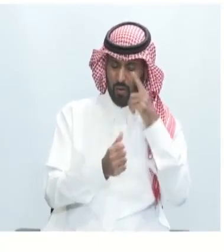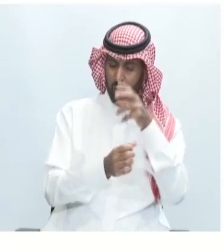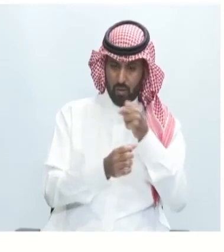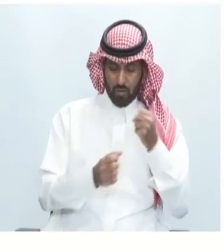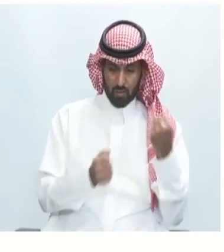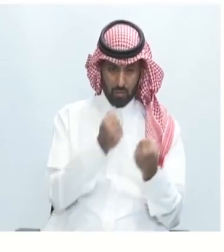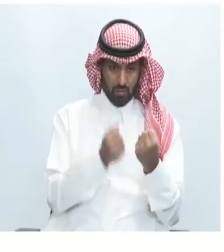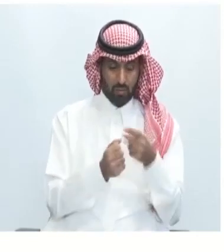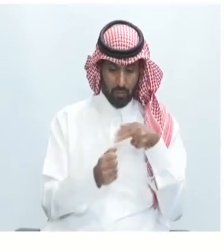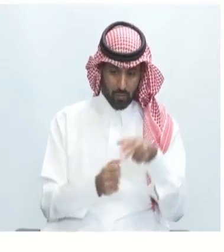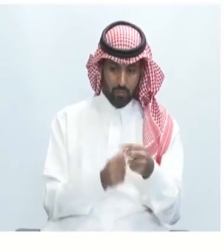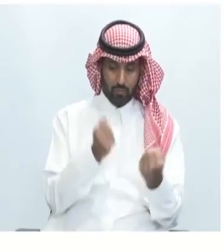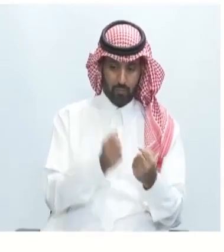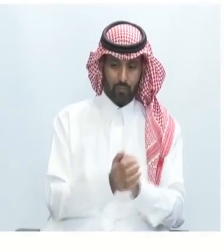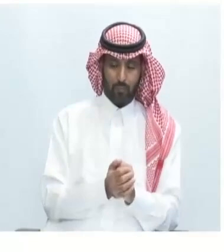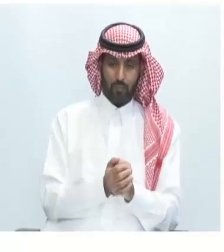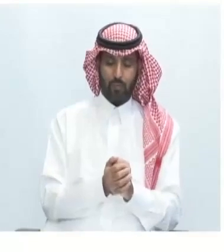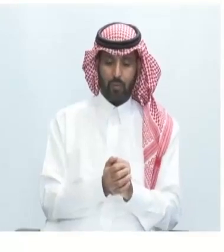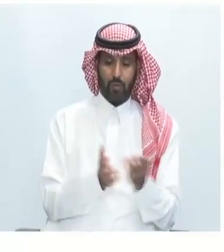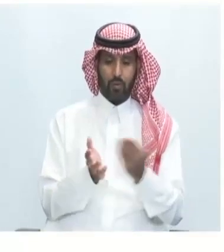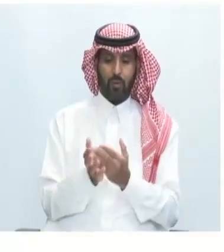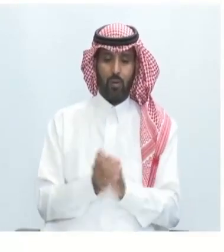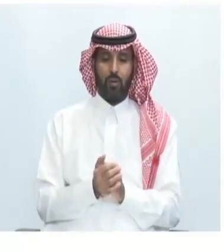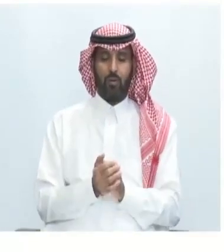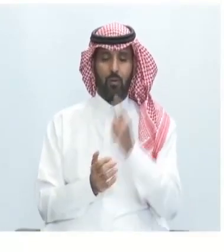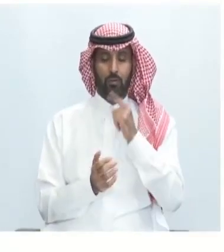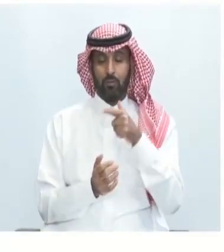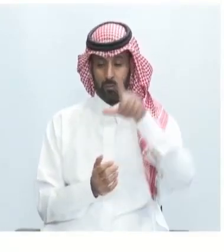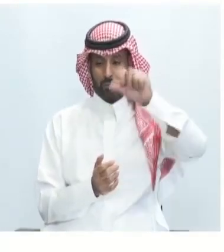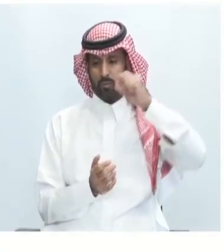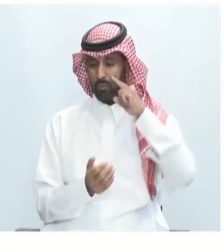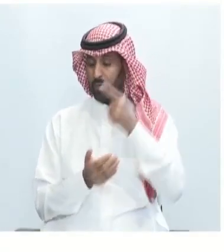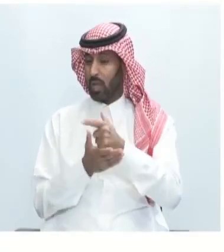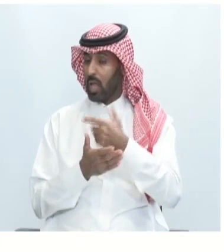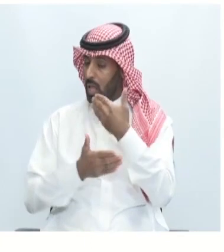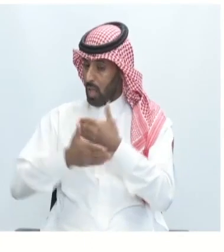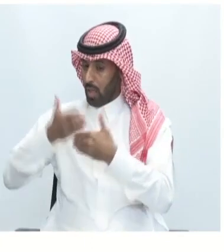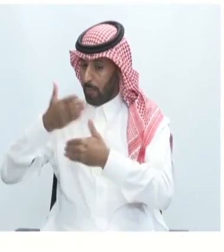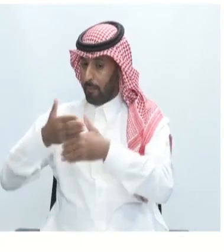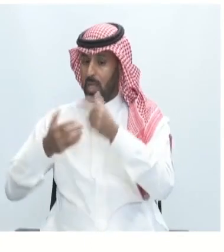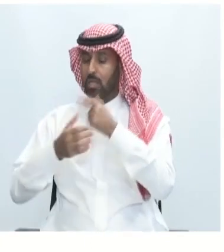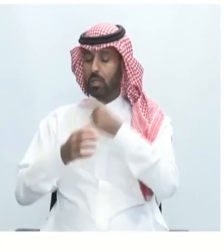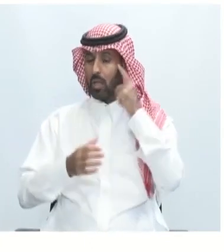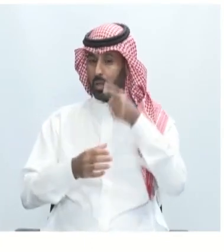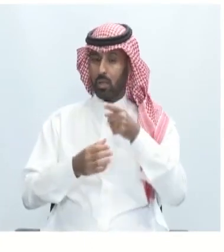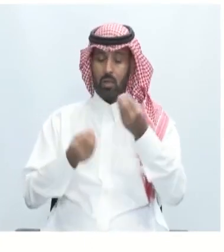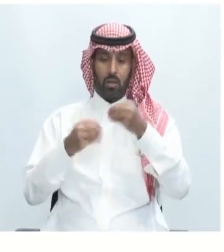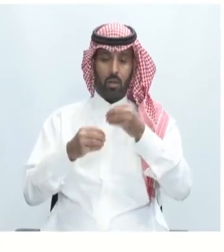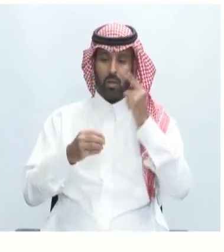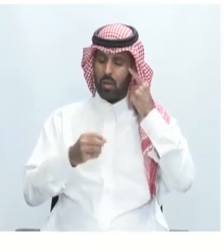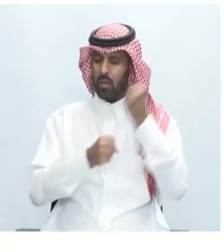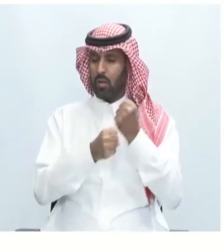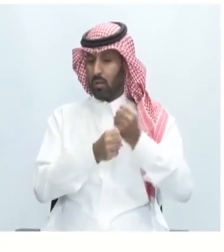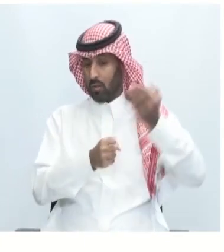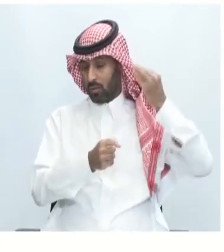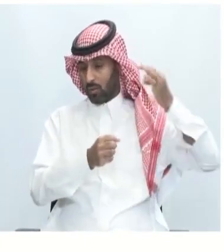stolen. The robbers had stolen. Excellent. Here's a language builder for you. In many cases, we can use either the